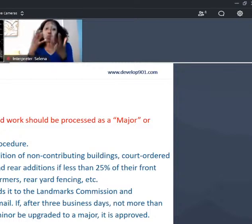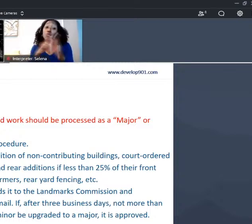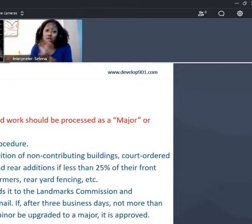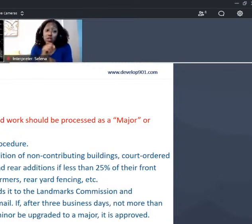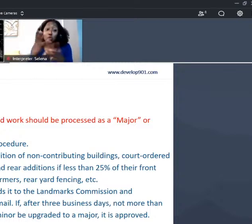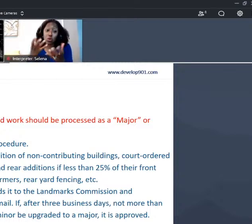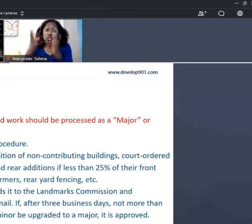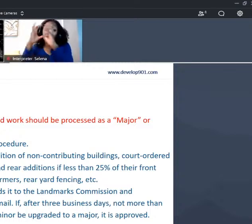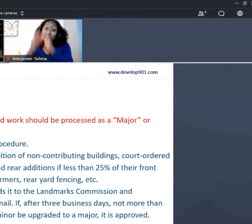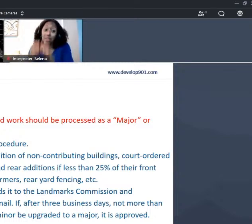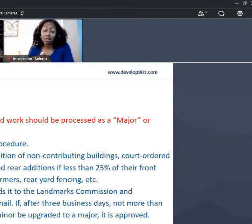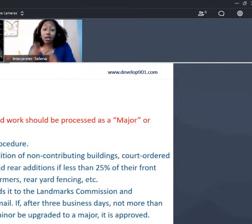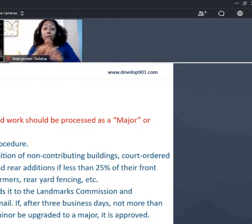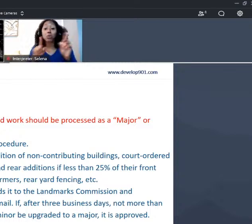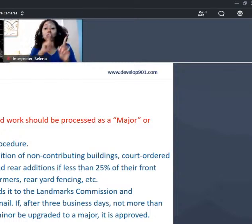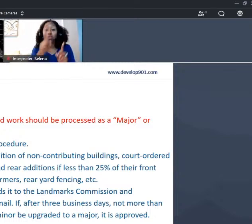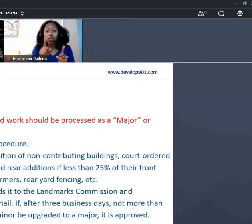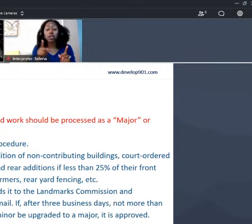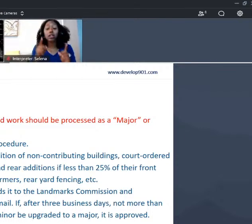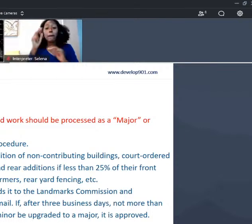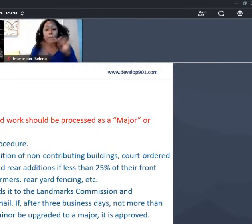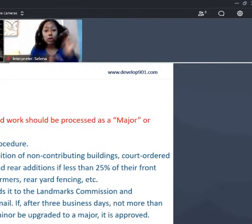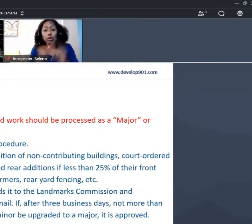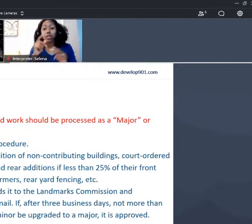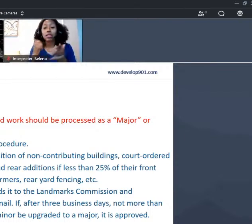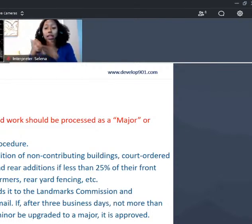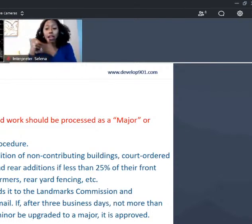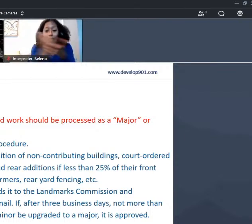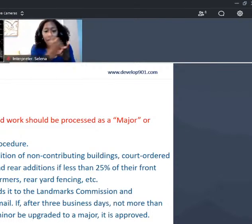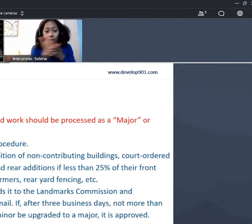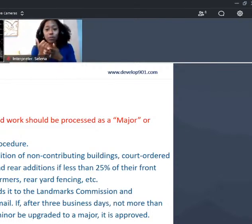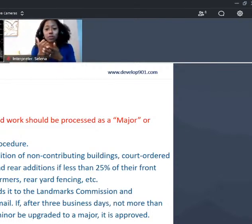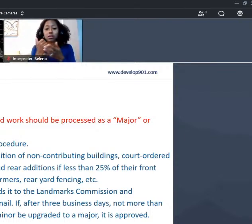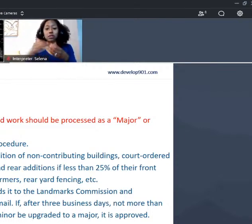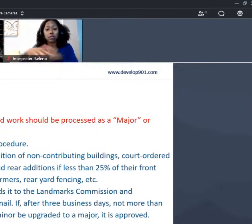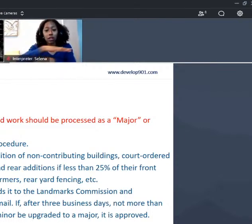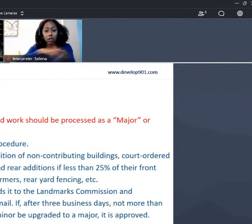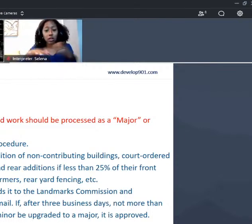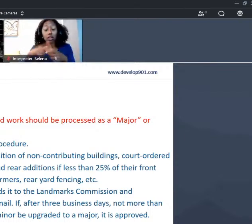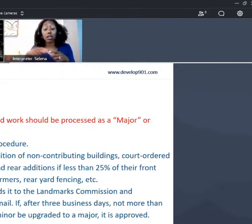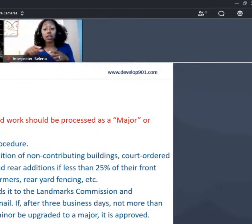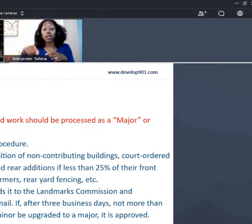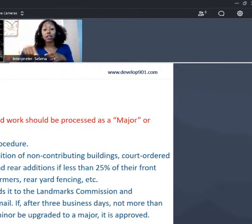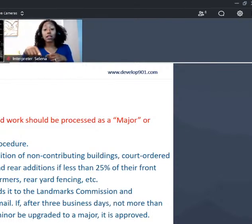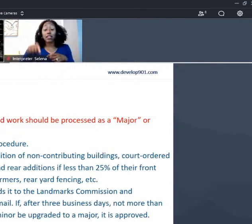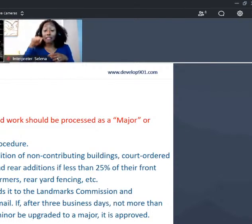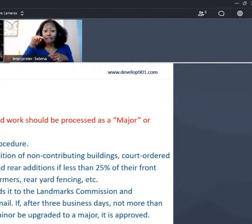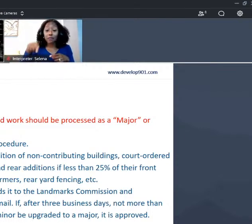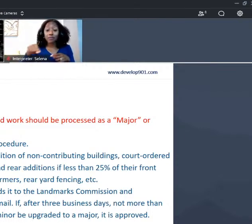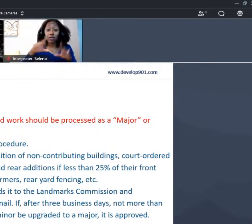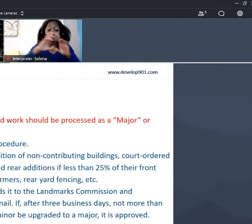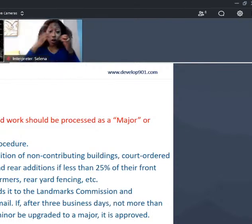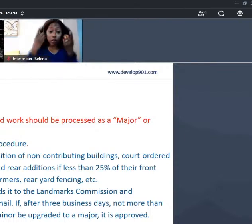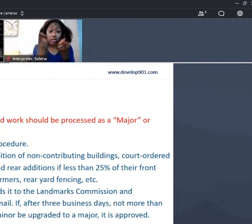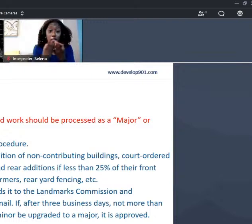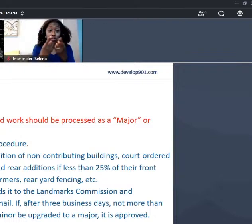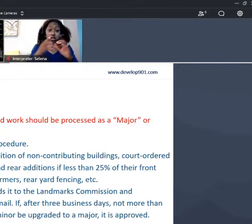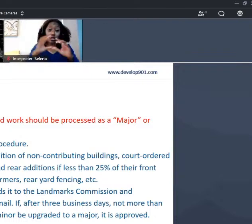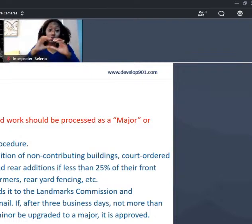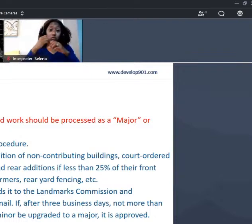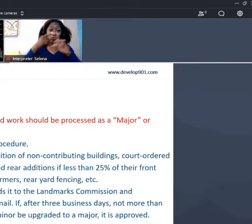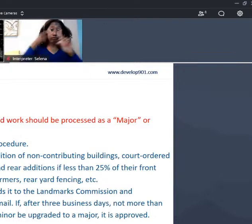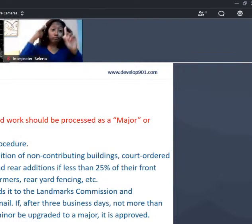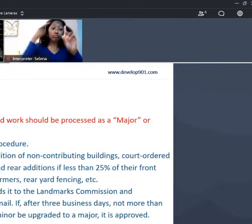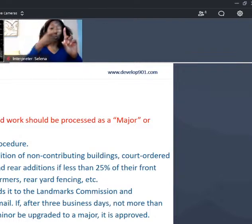only looking at contributing structures, and that generally is governed by, does it contribute to the purpose the district was created? And almost